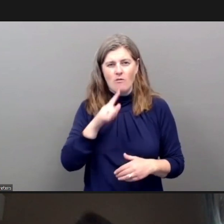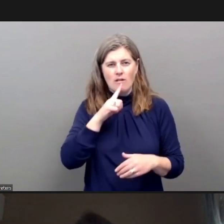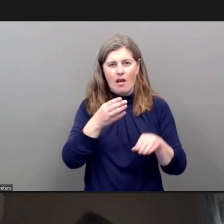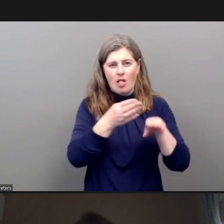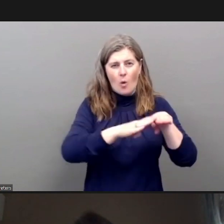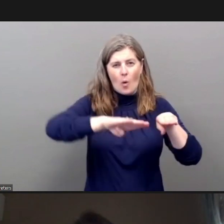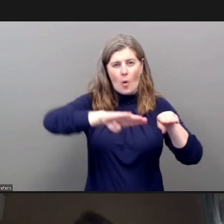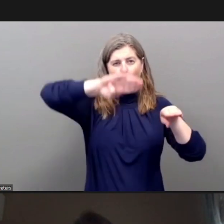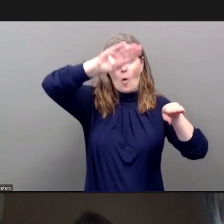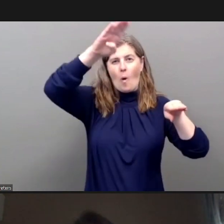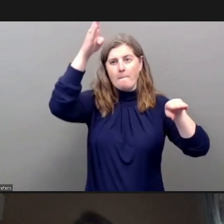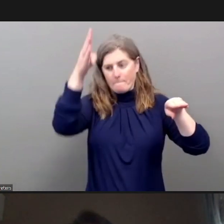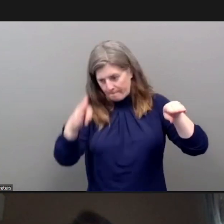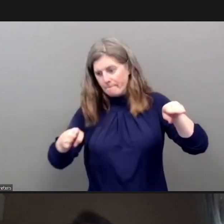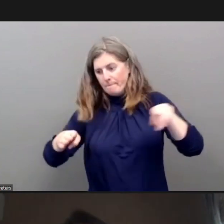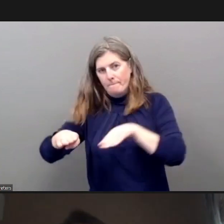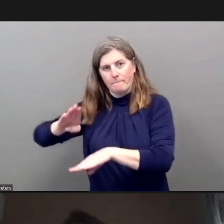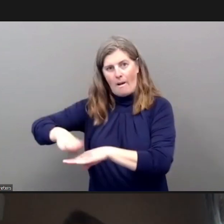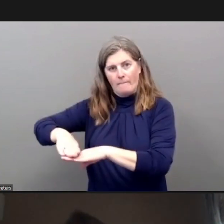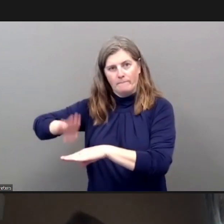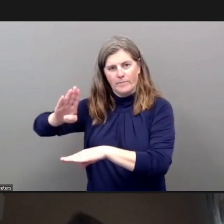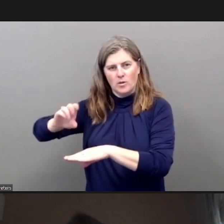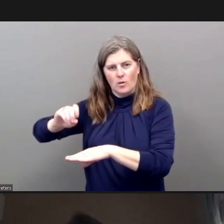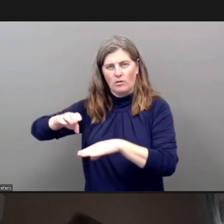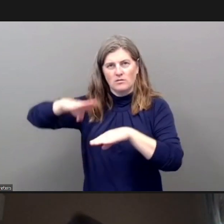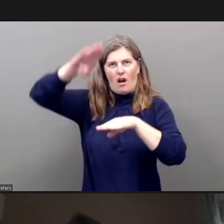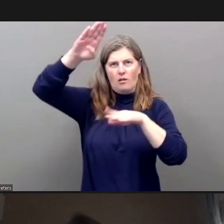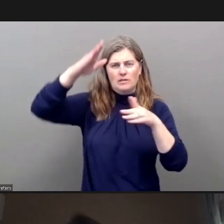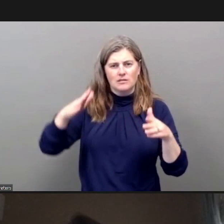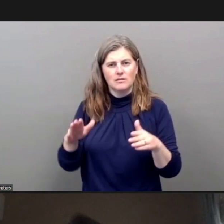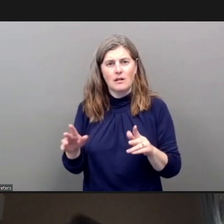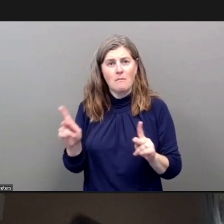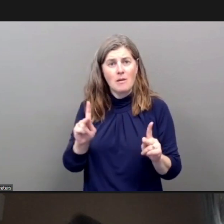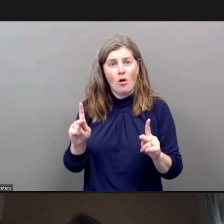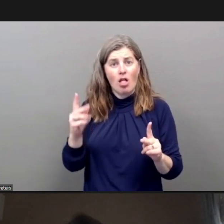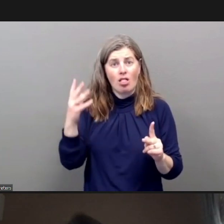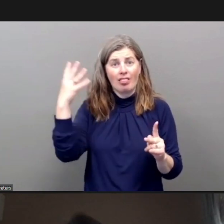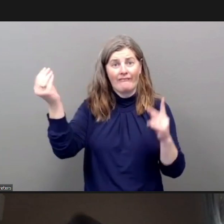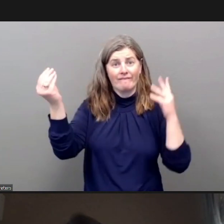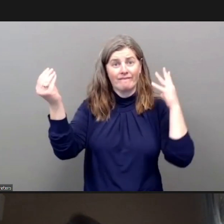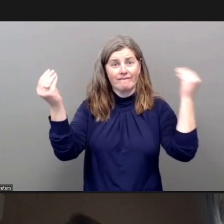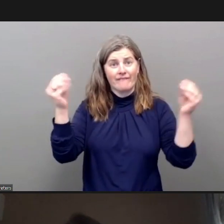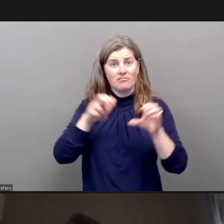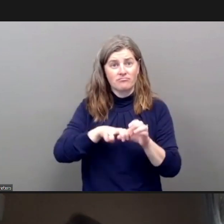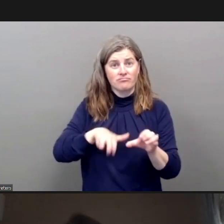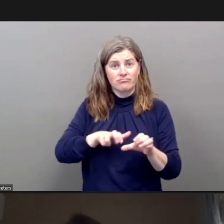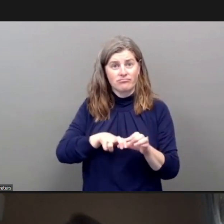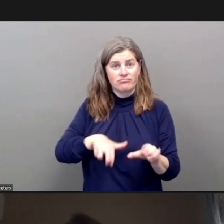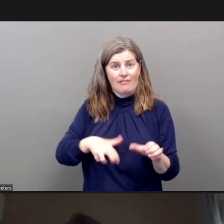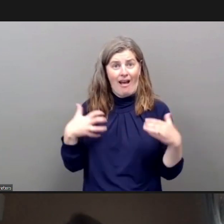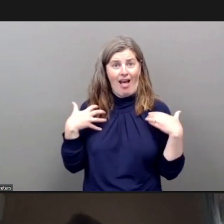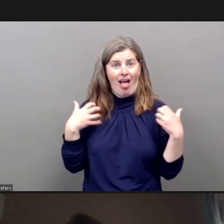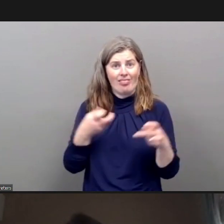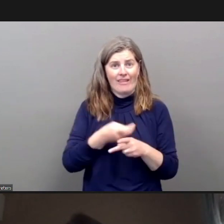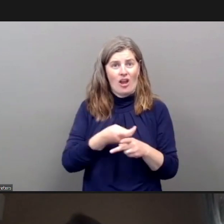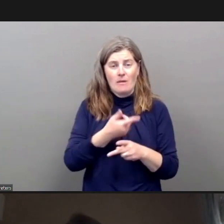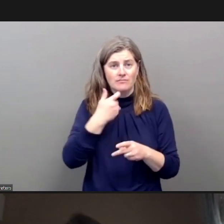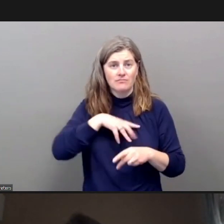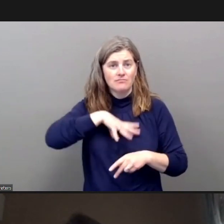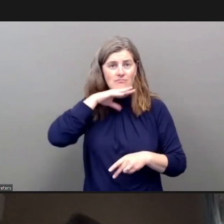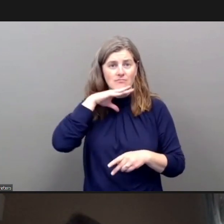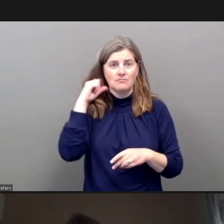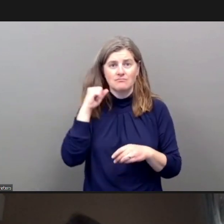curve yet, or the top of it, is people leaving healthcare. because they just can't do it anymore.